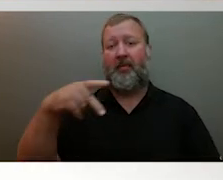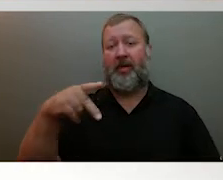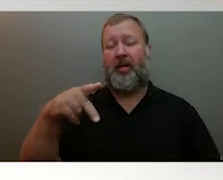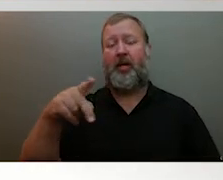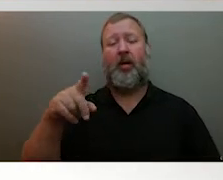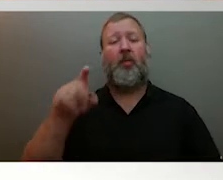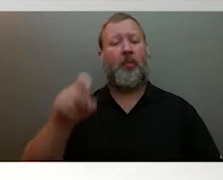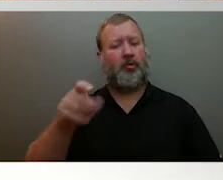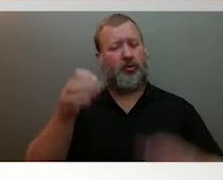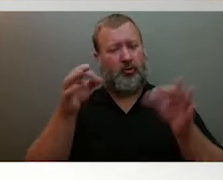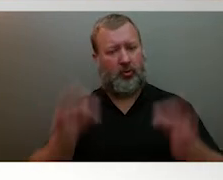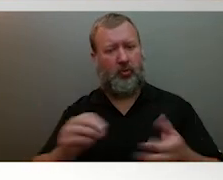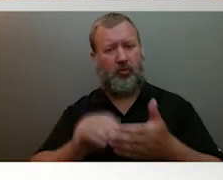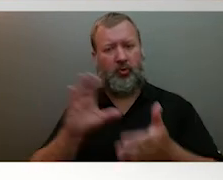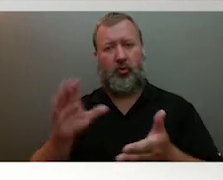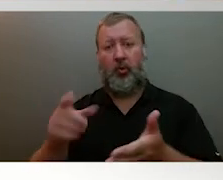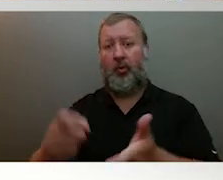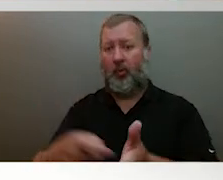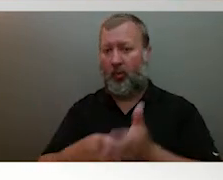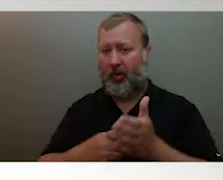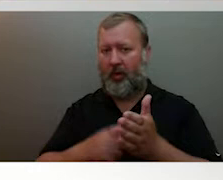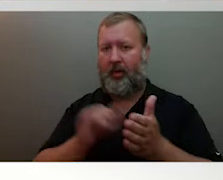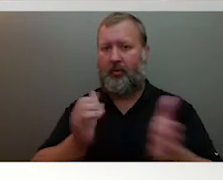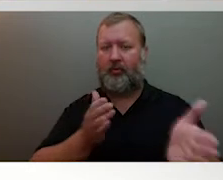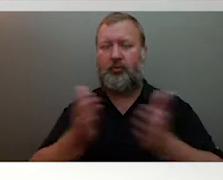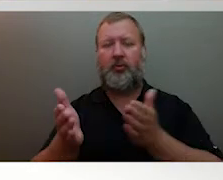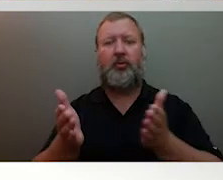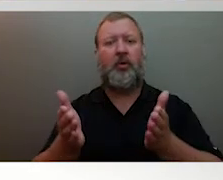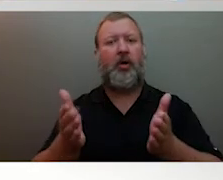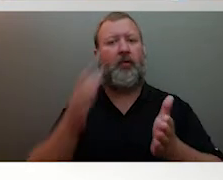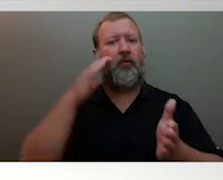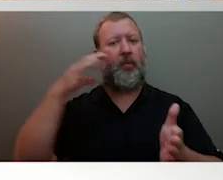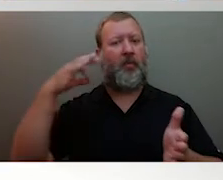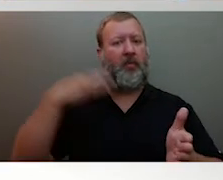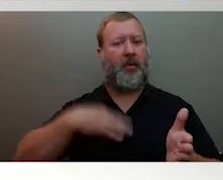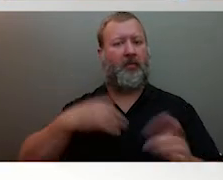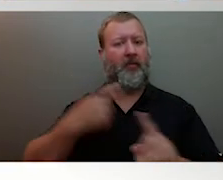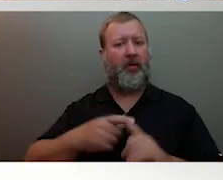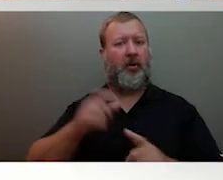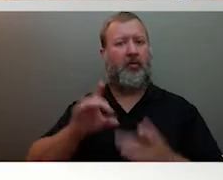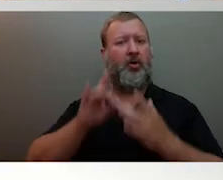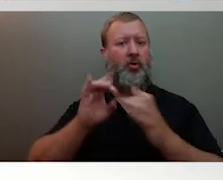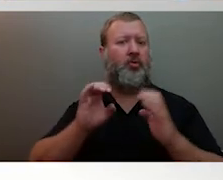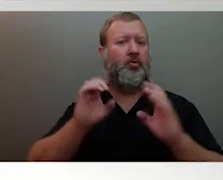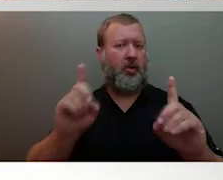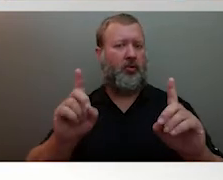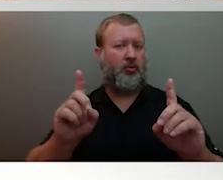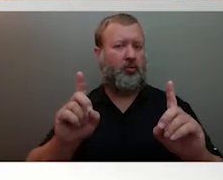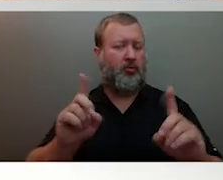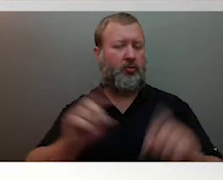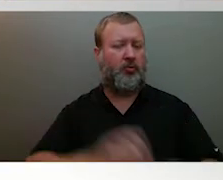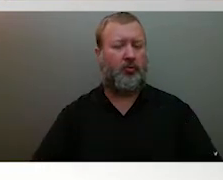team must determine that the student requires those services to benefit from special education.